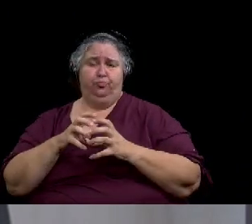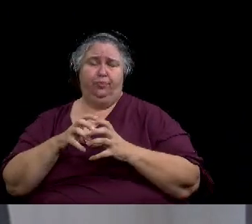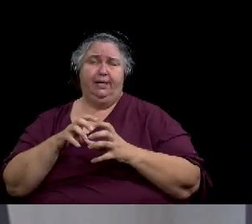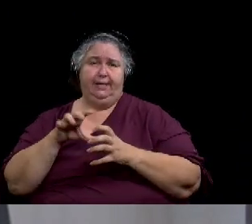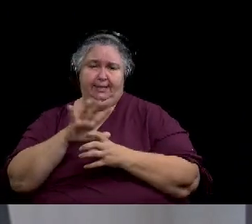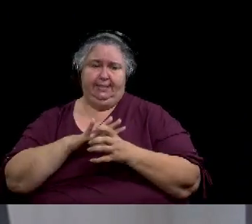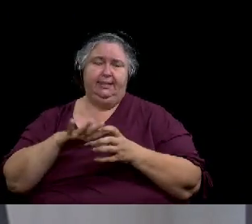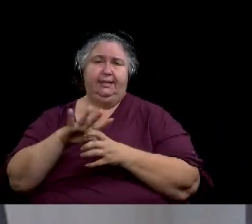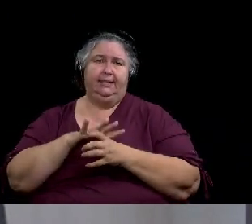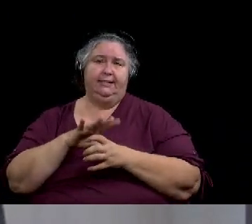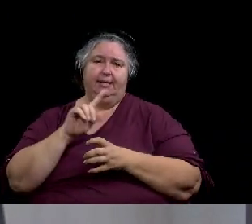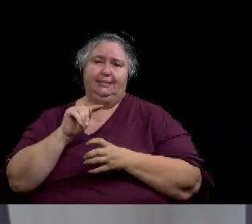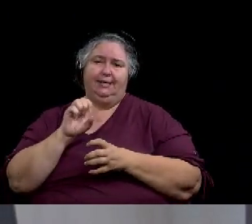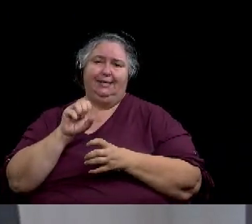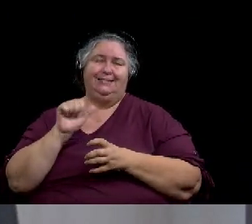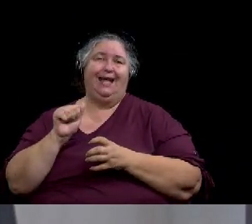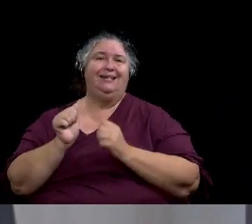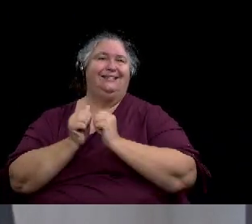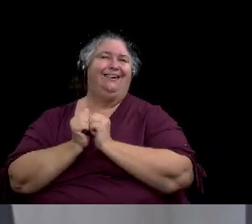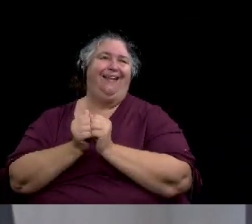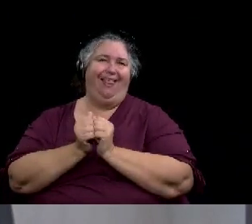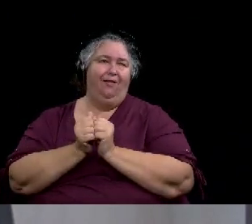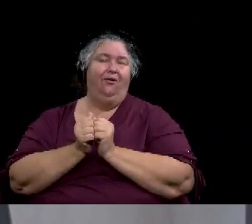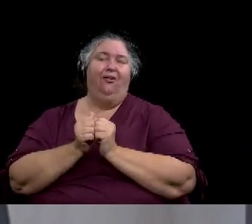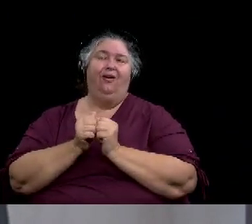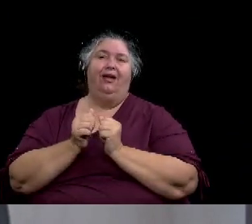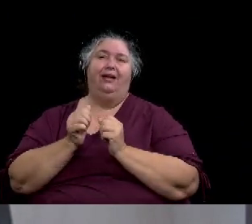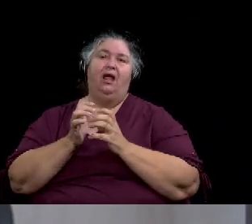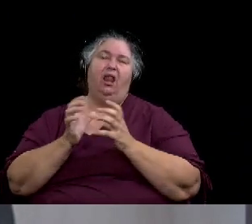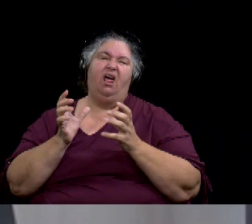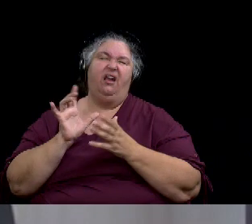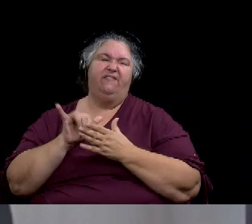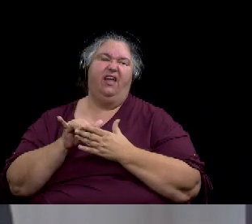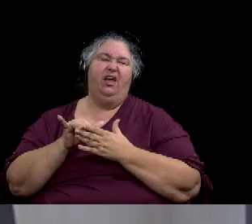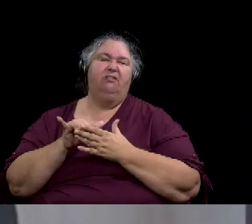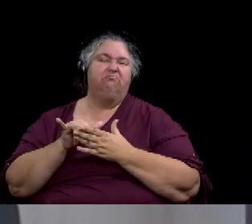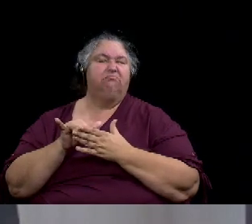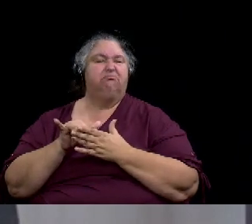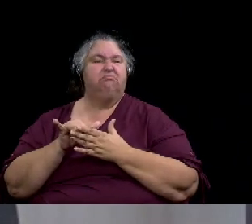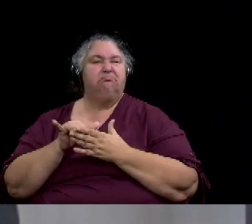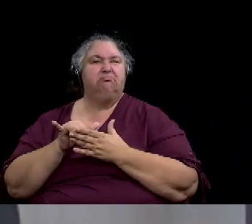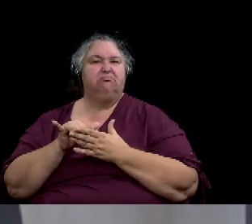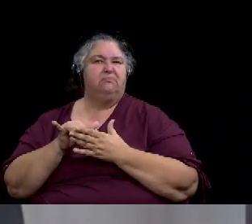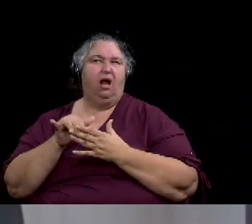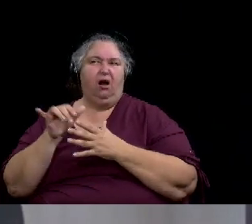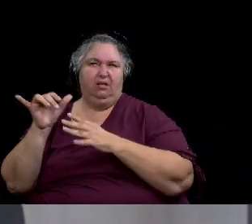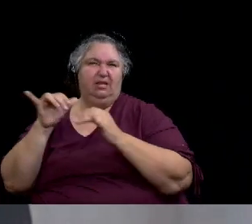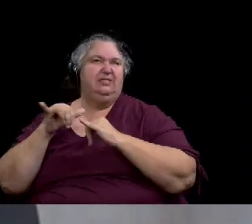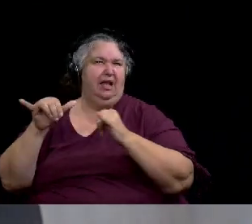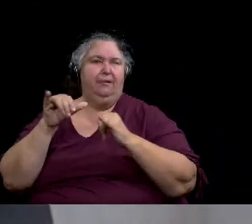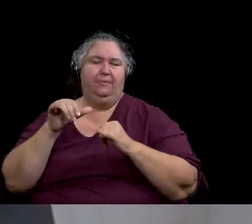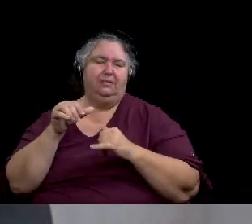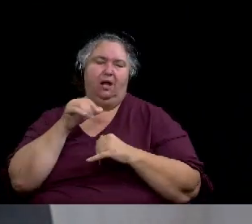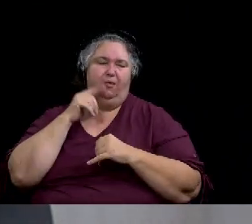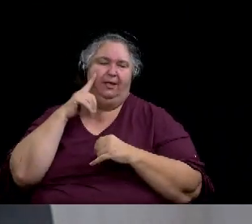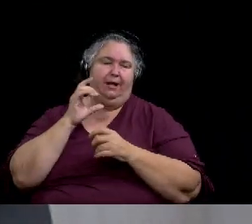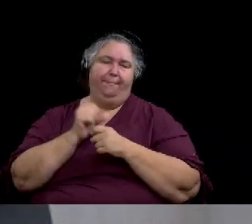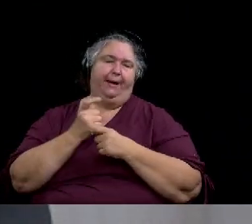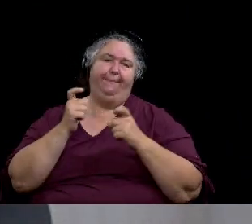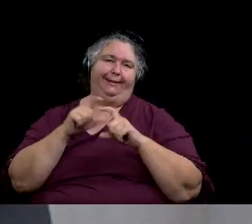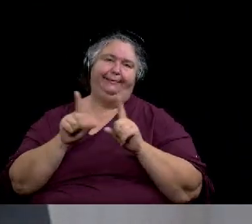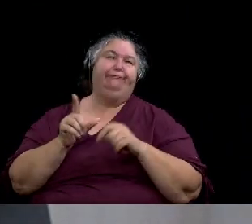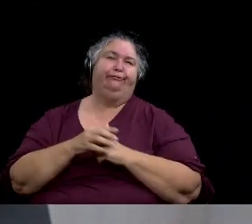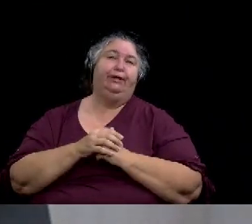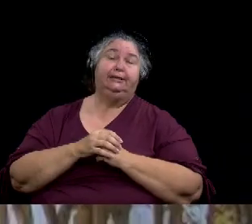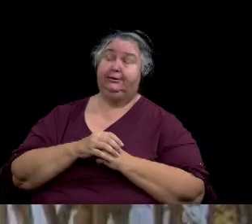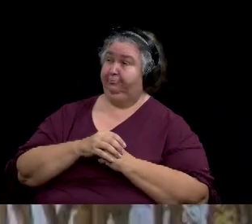these TSAs together. And a lot of them are like this. So I don't think it would make that much difference.